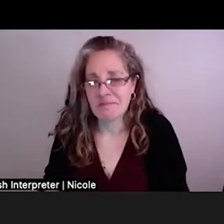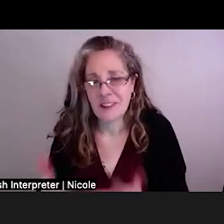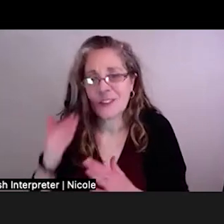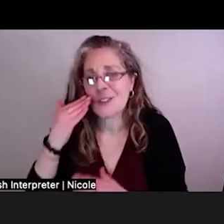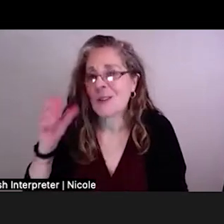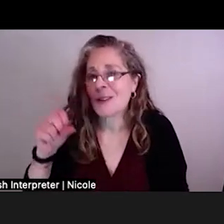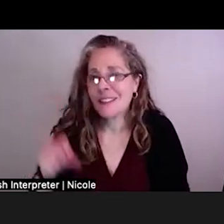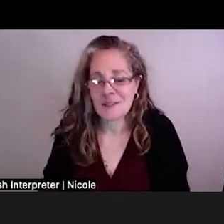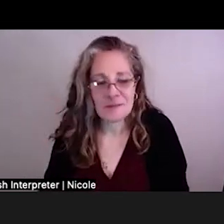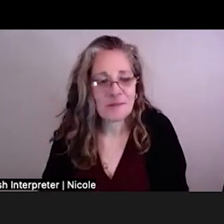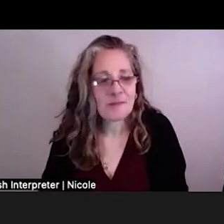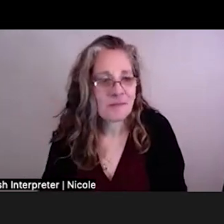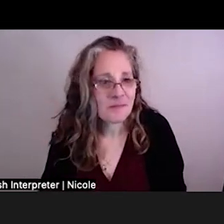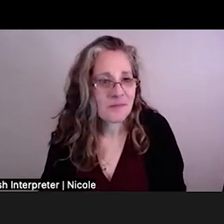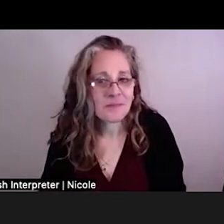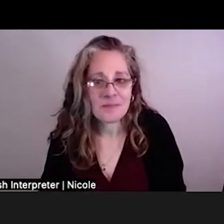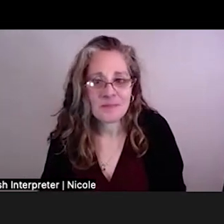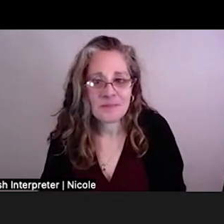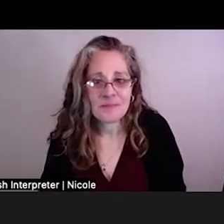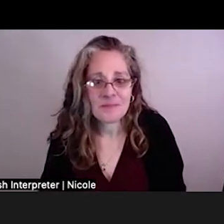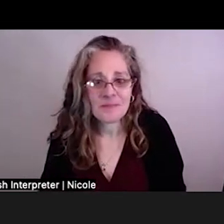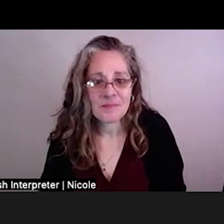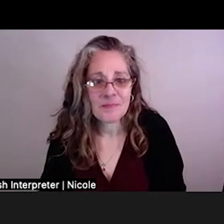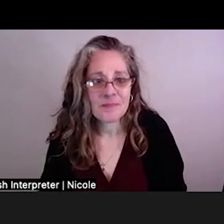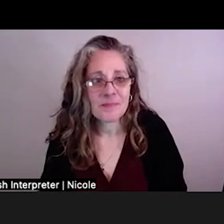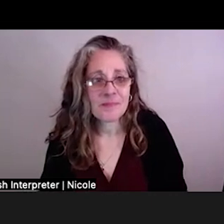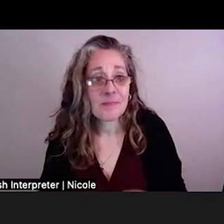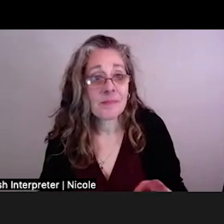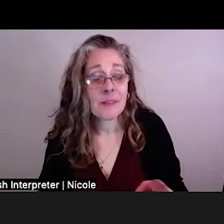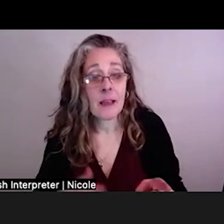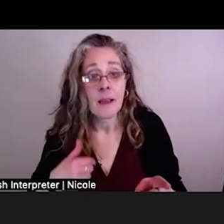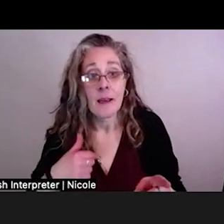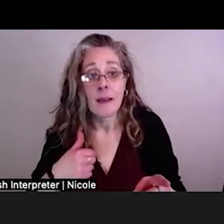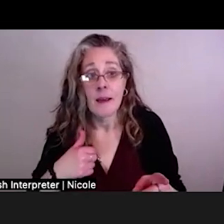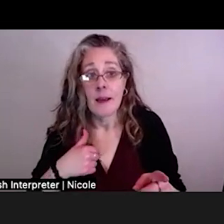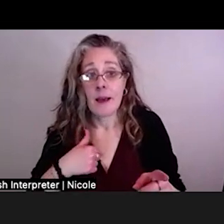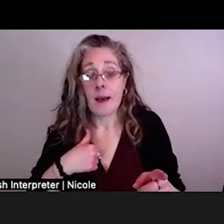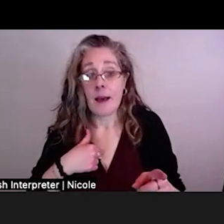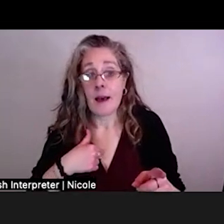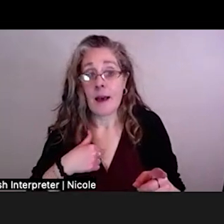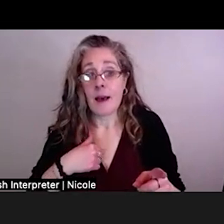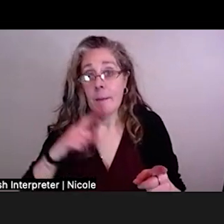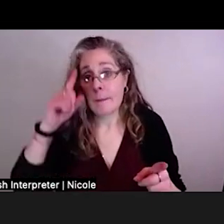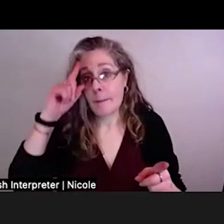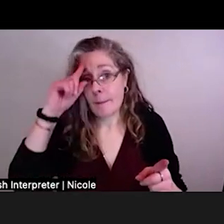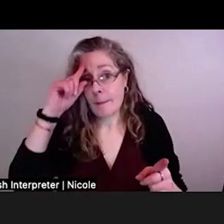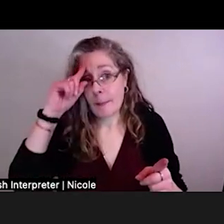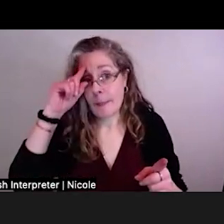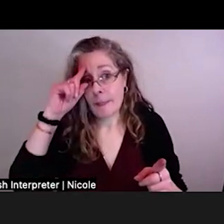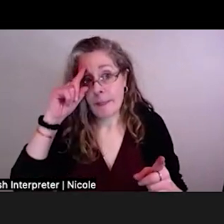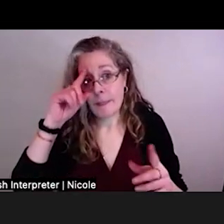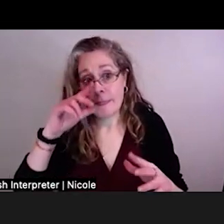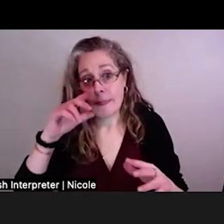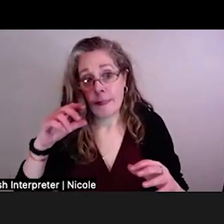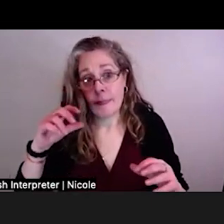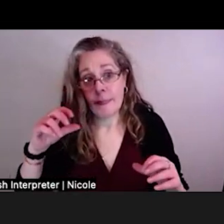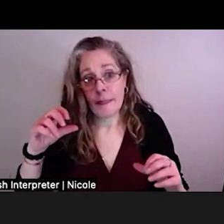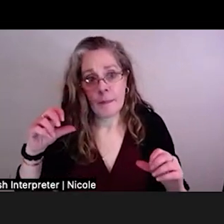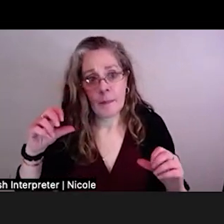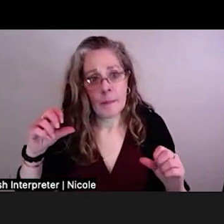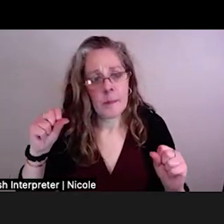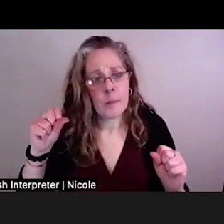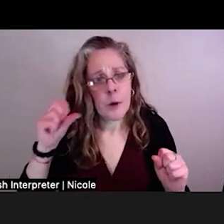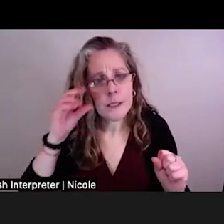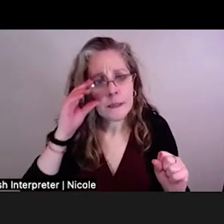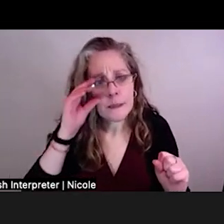fantastic. Yeah, so I'm on the president's council of belongings, and I